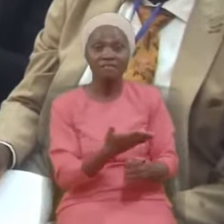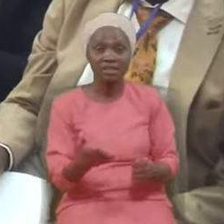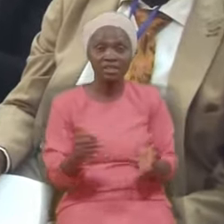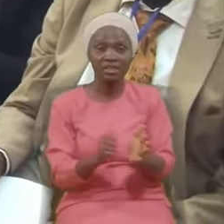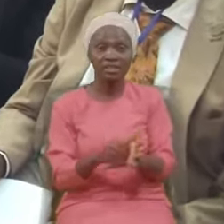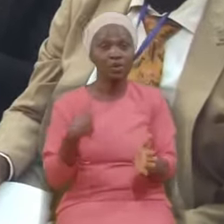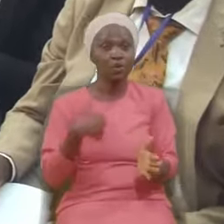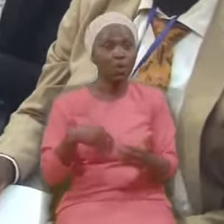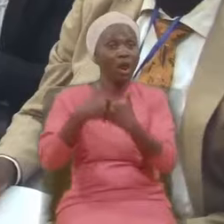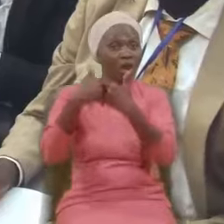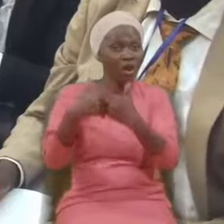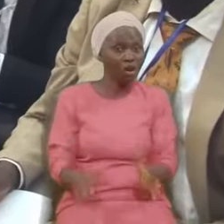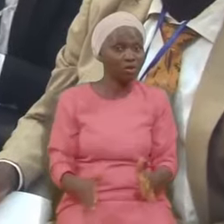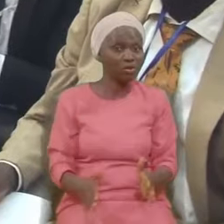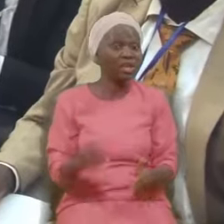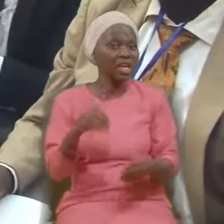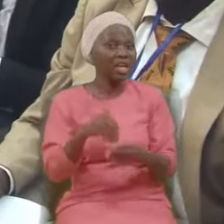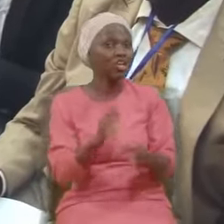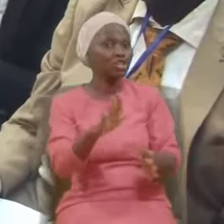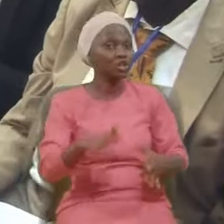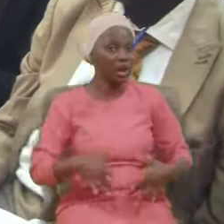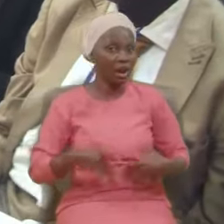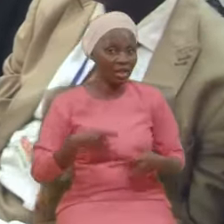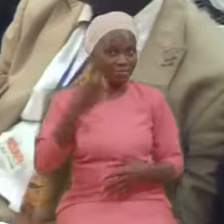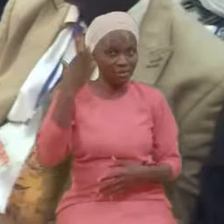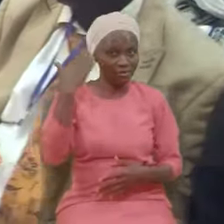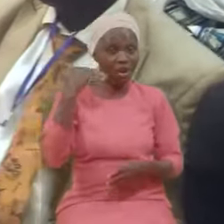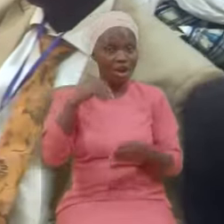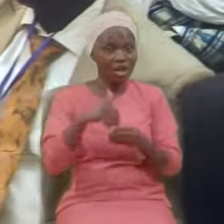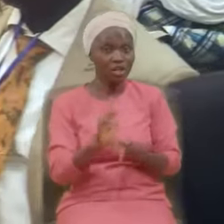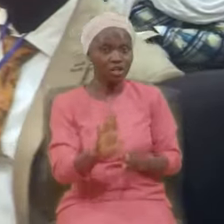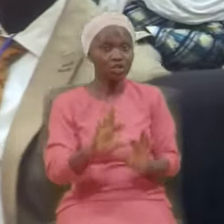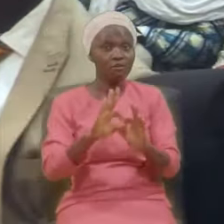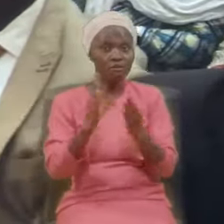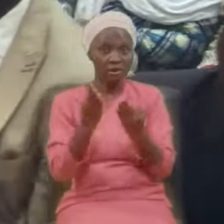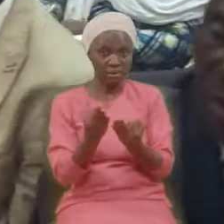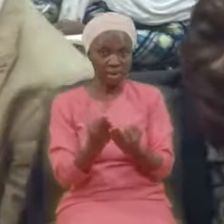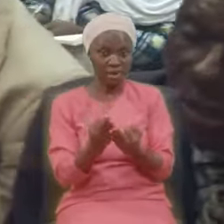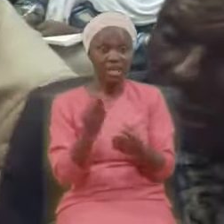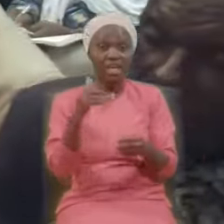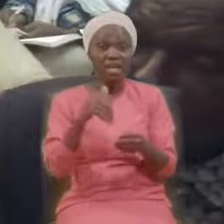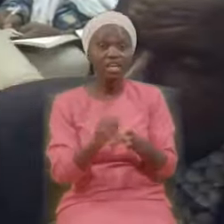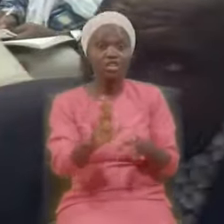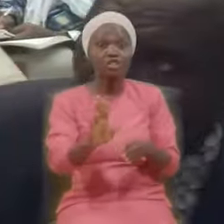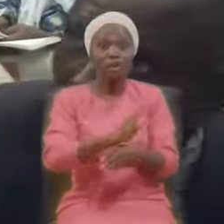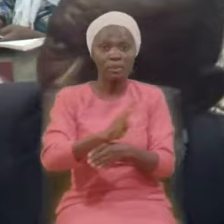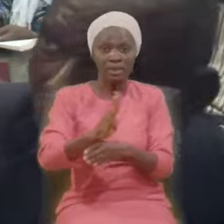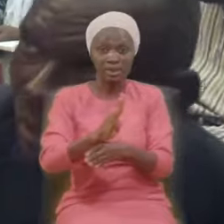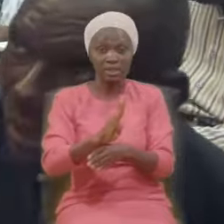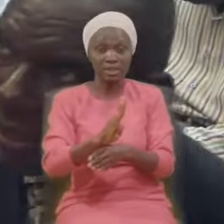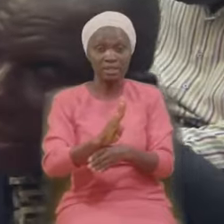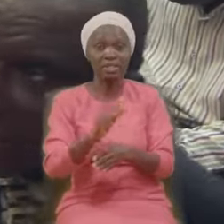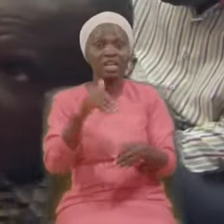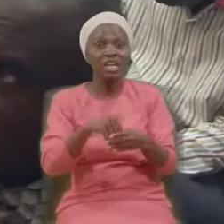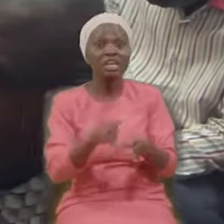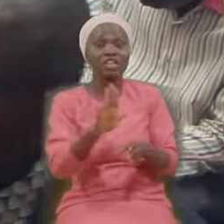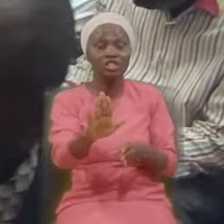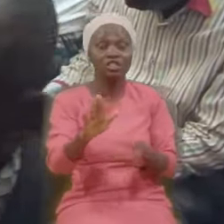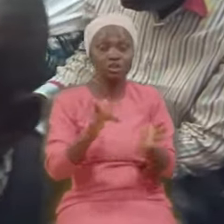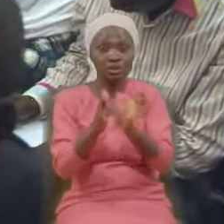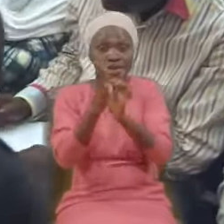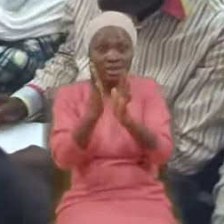lost in your life, in your family, in your business, in your